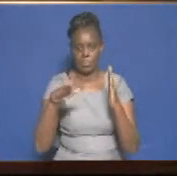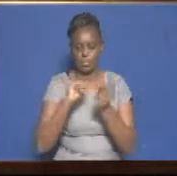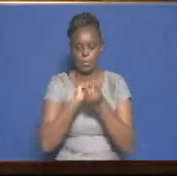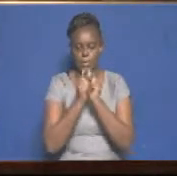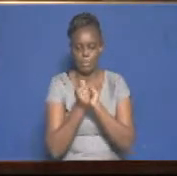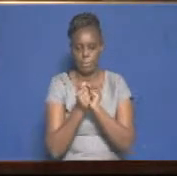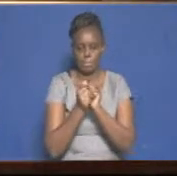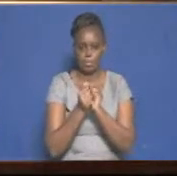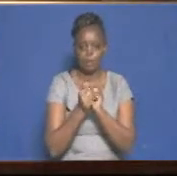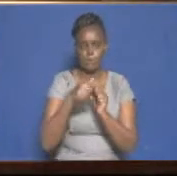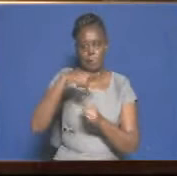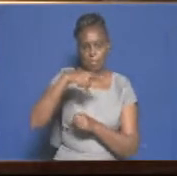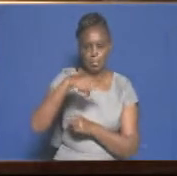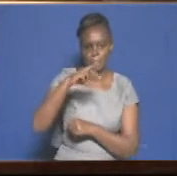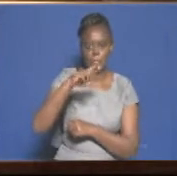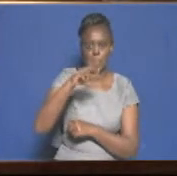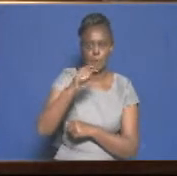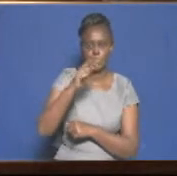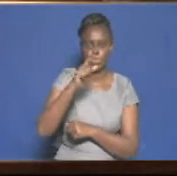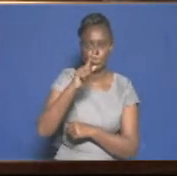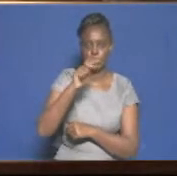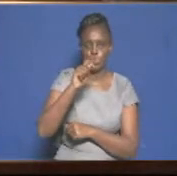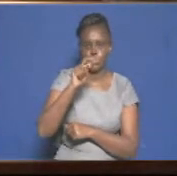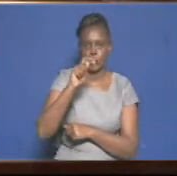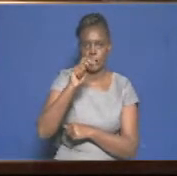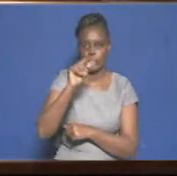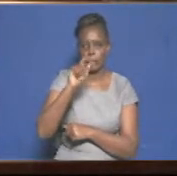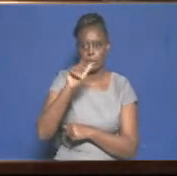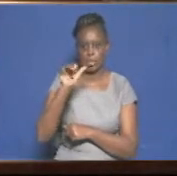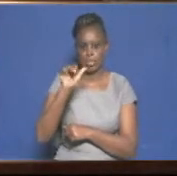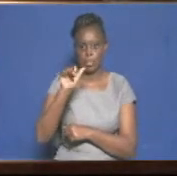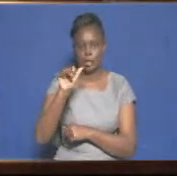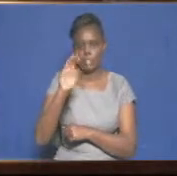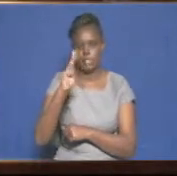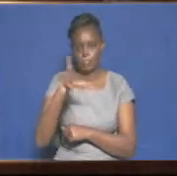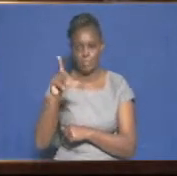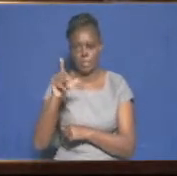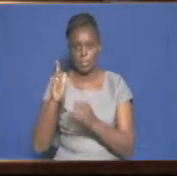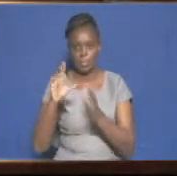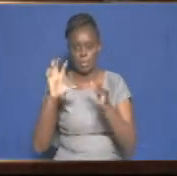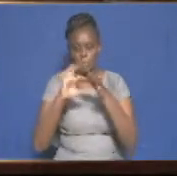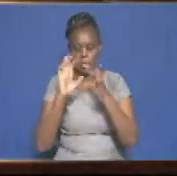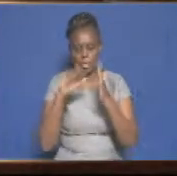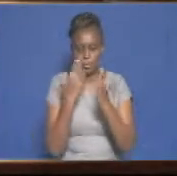the Perpetuities and Accumulations Act and for connected purposes.